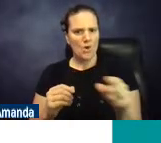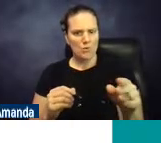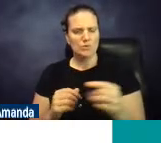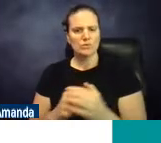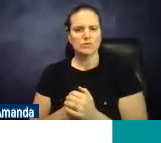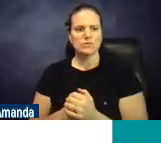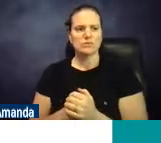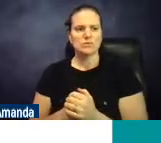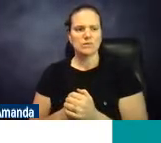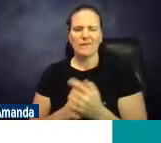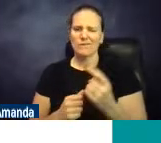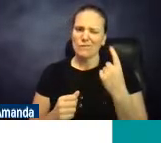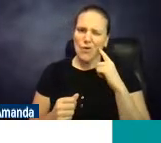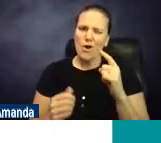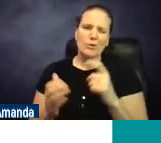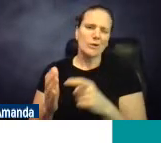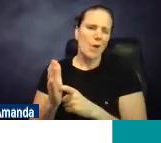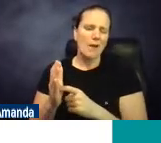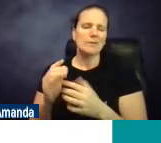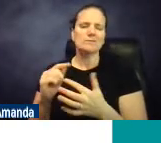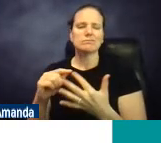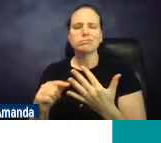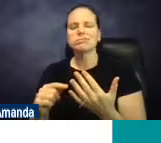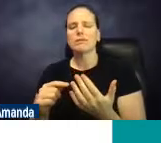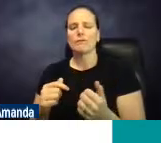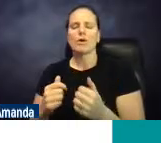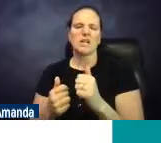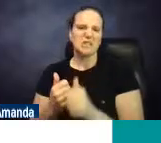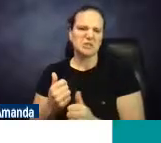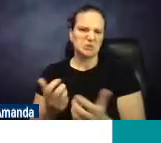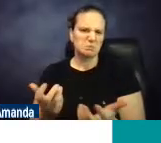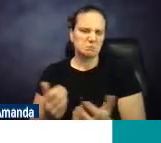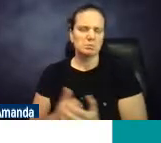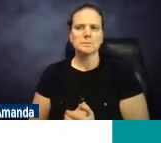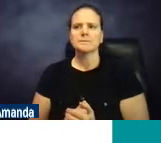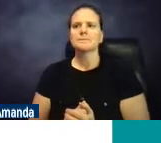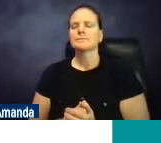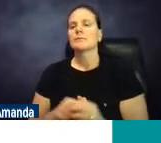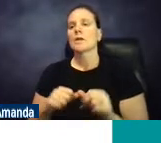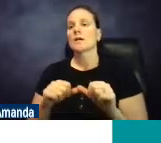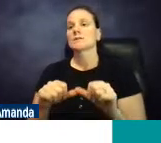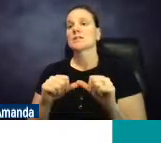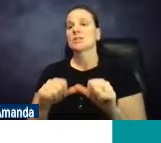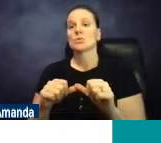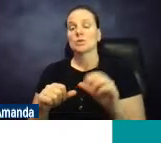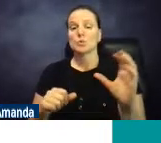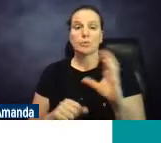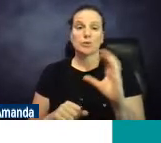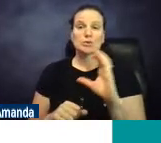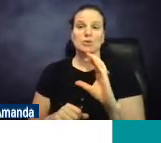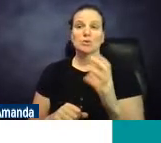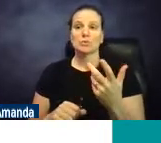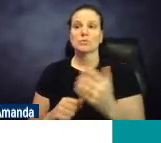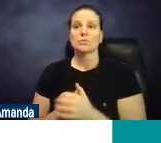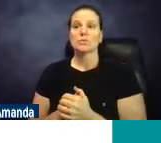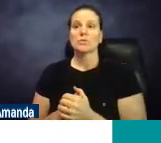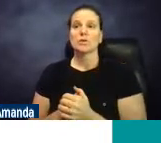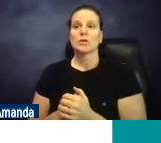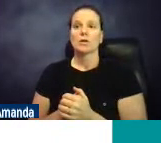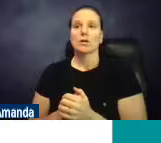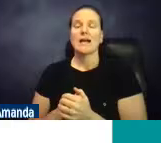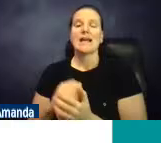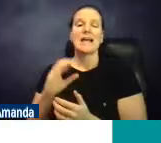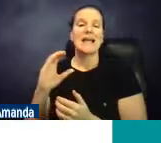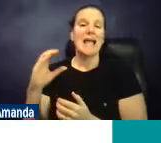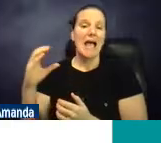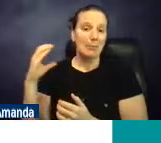various grant requirements for each. Continuing to pursue the FTA New Starts Capital Investment